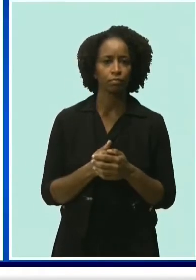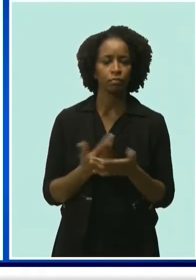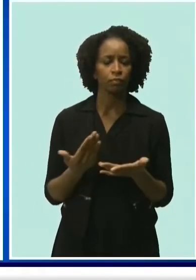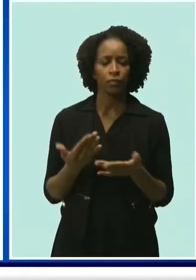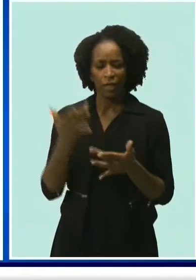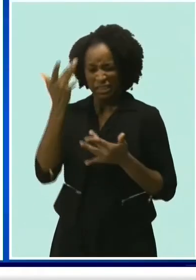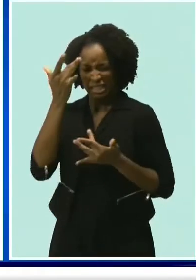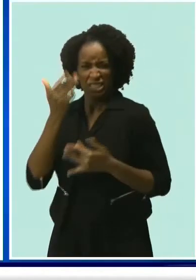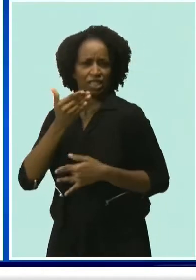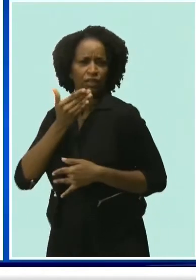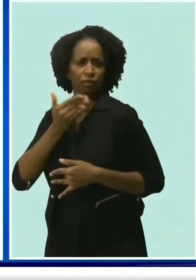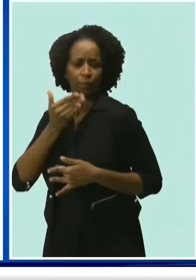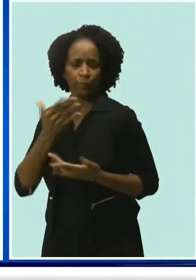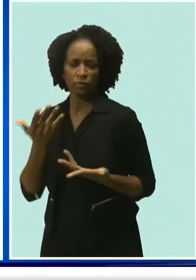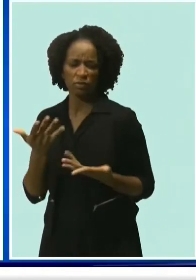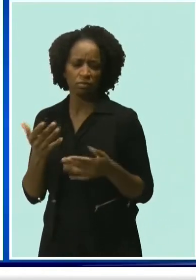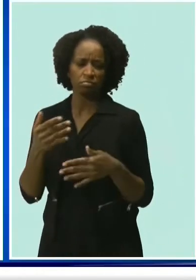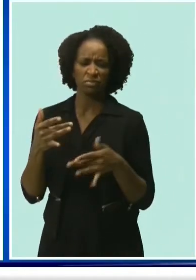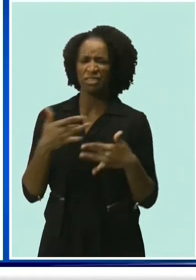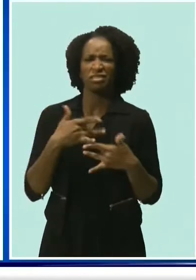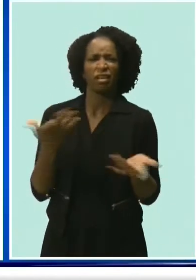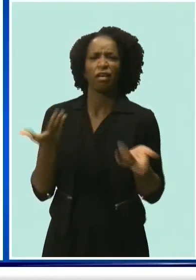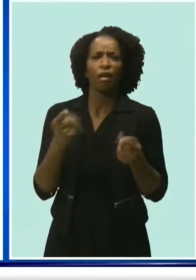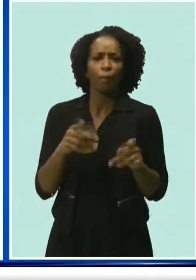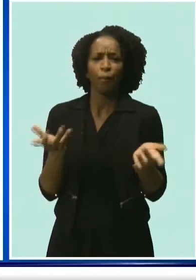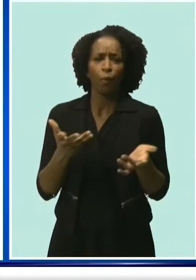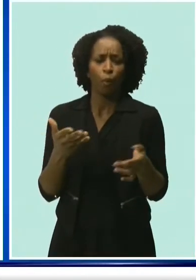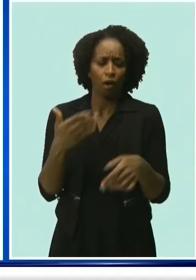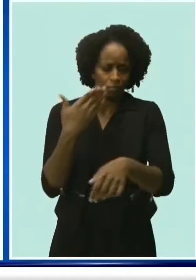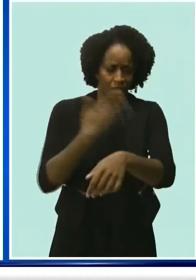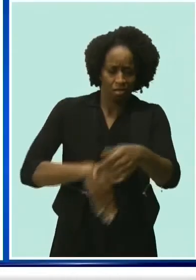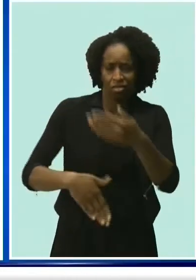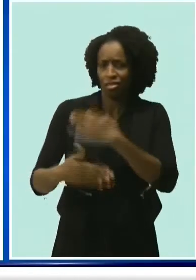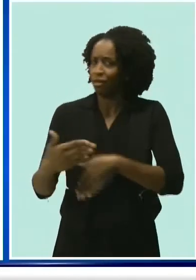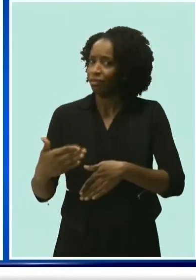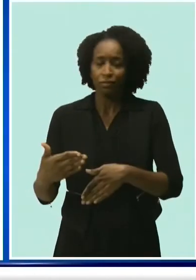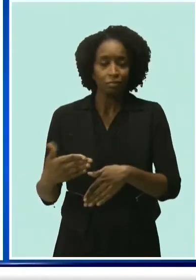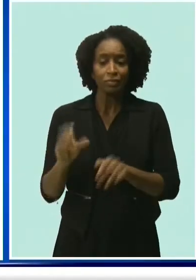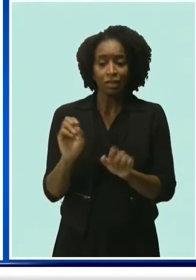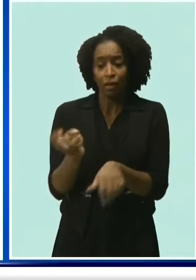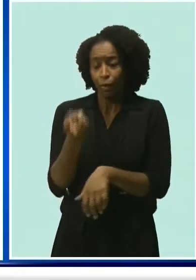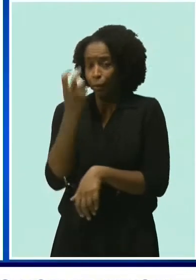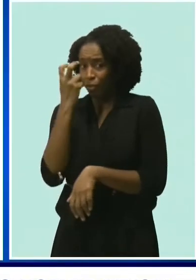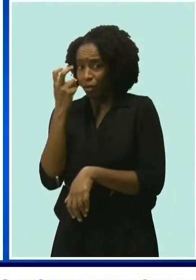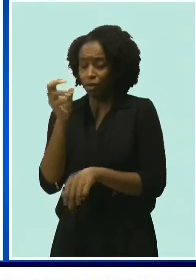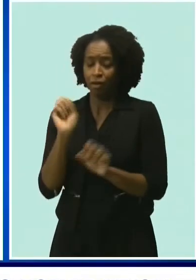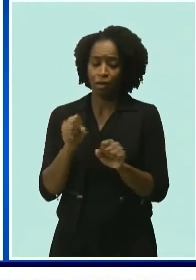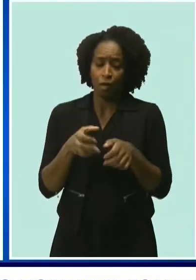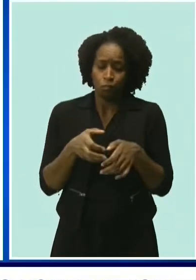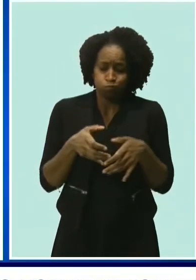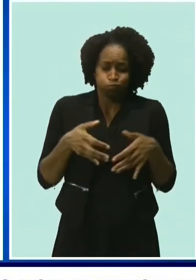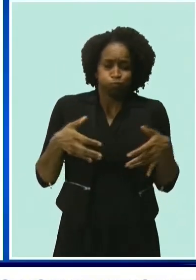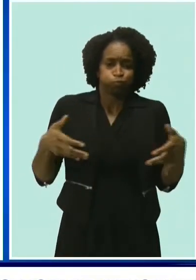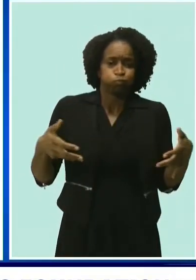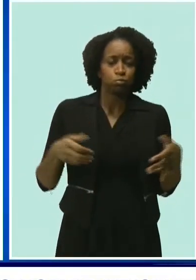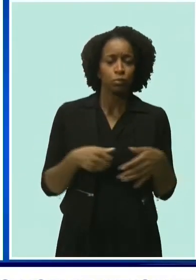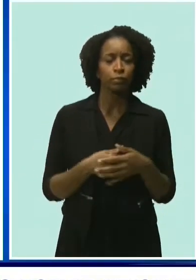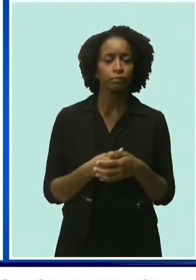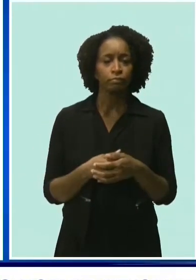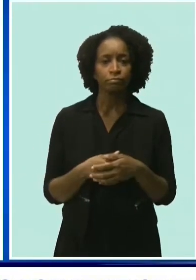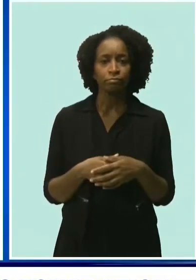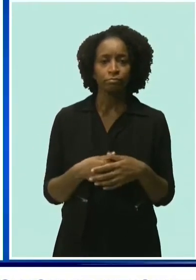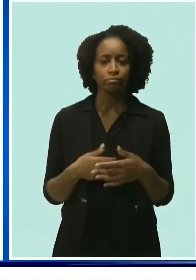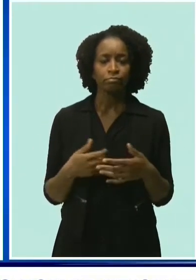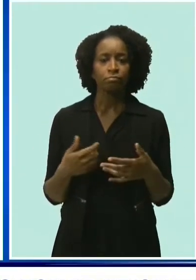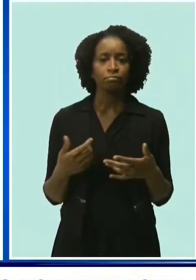about amputations. It's about going blind. It's about obesity. It's about lack